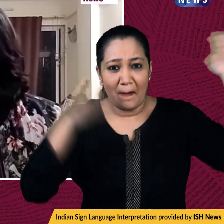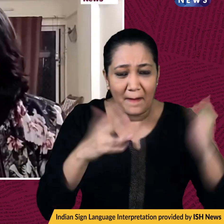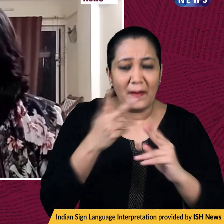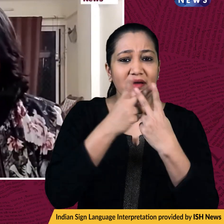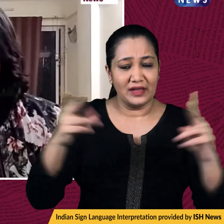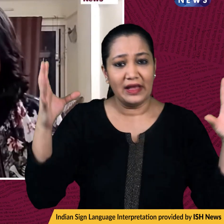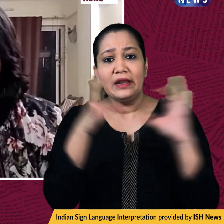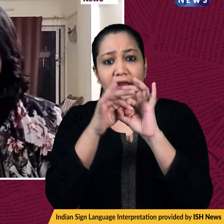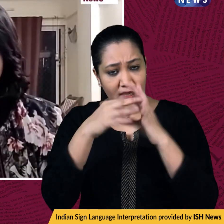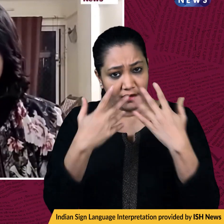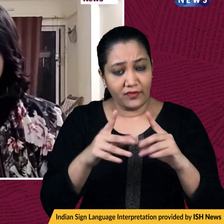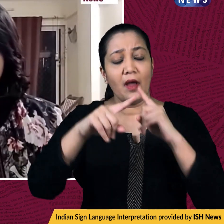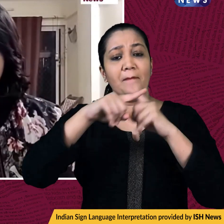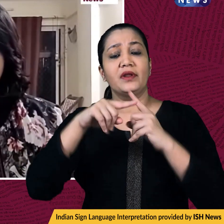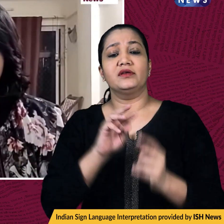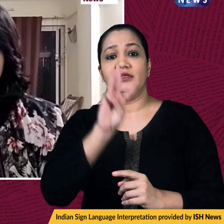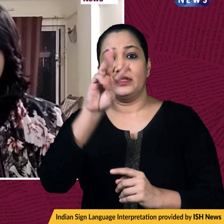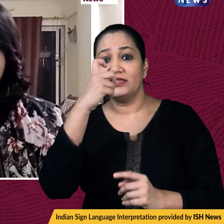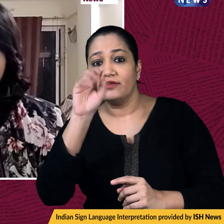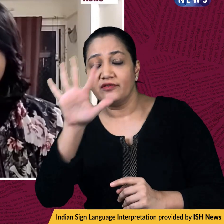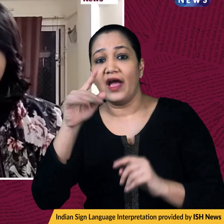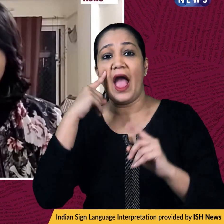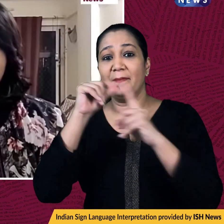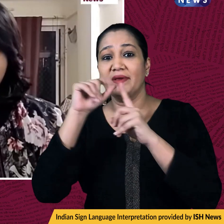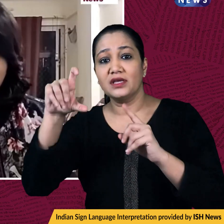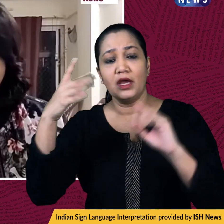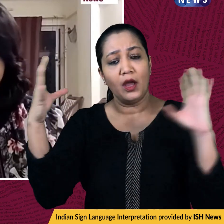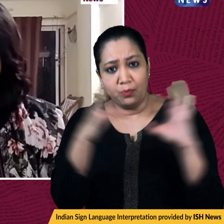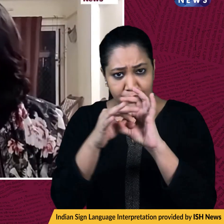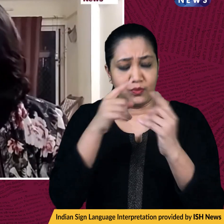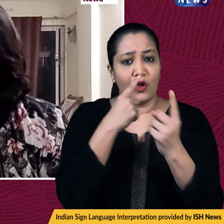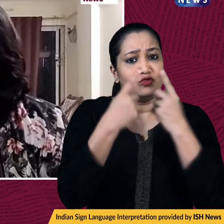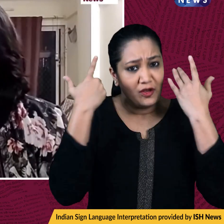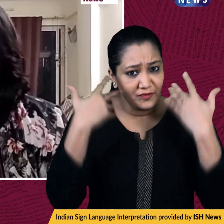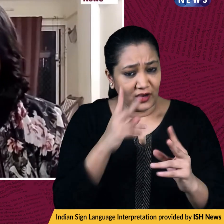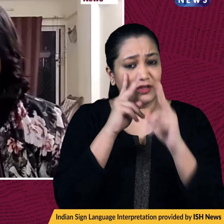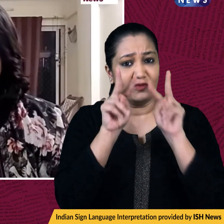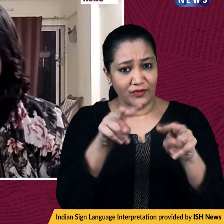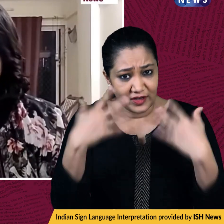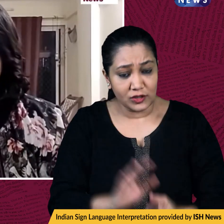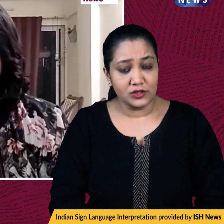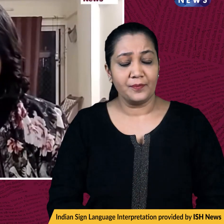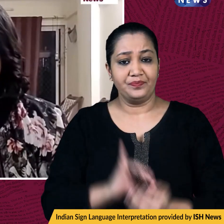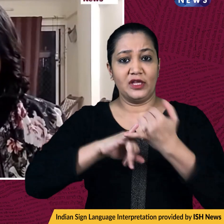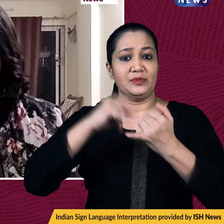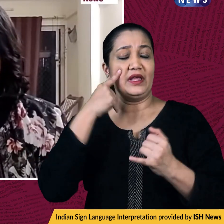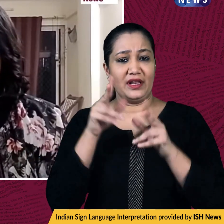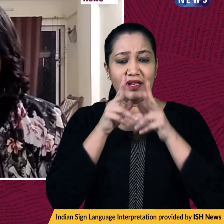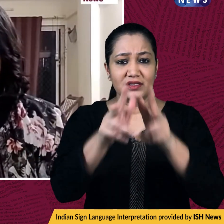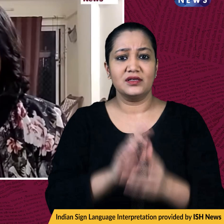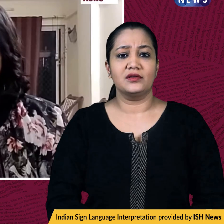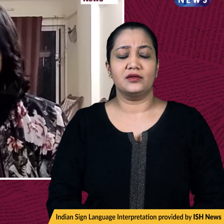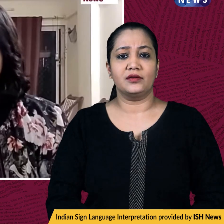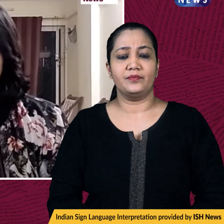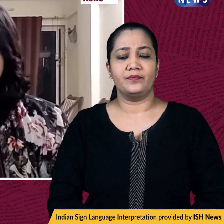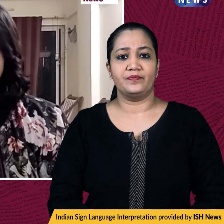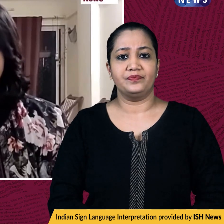violence, as well as Section 375 of the IPC on rape. Smriti Irani went on to say that senior